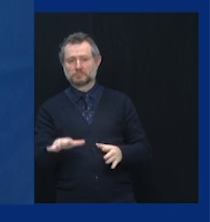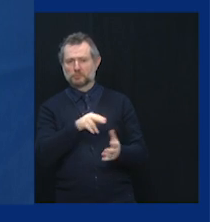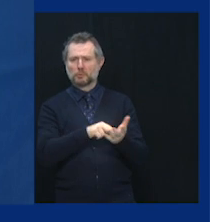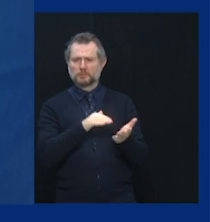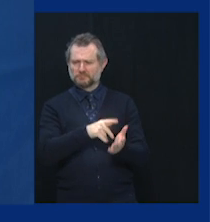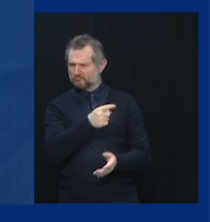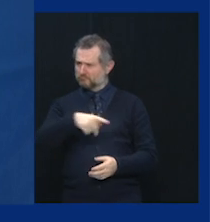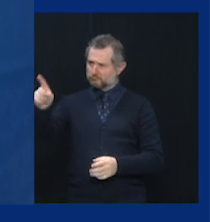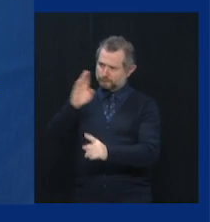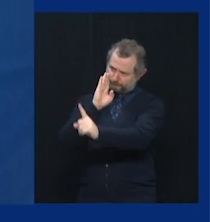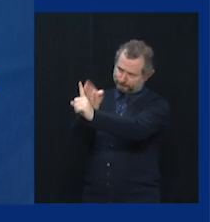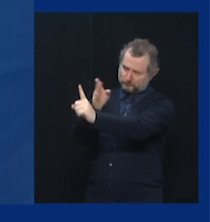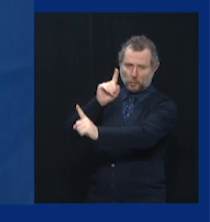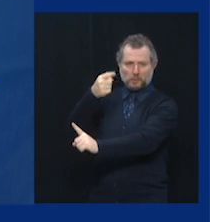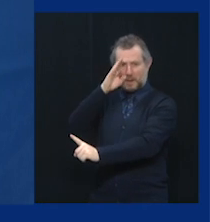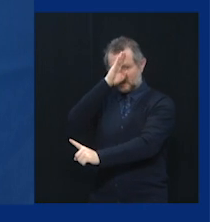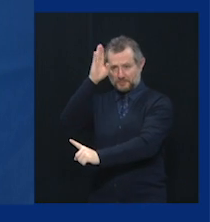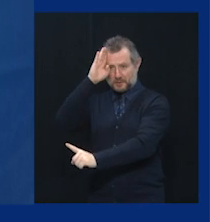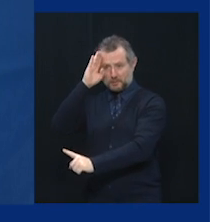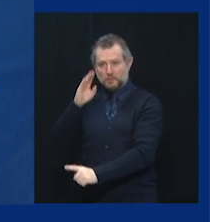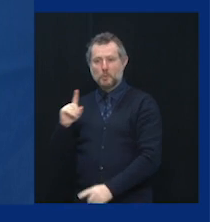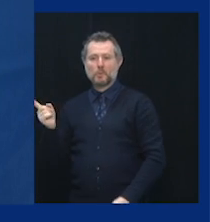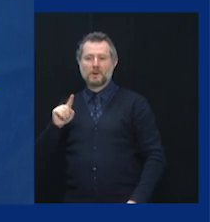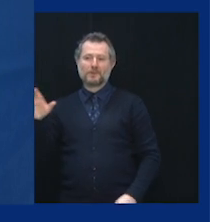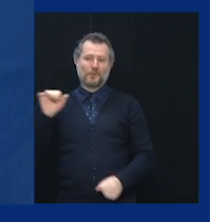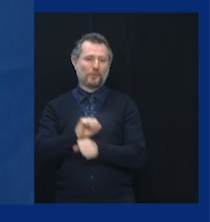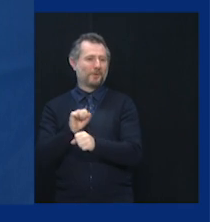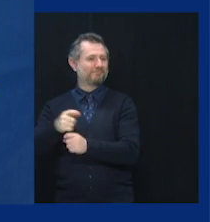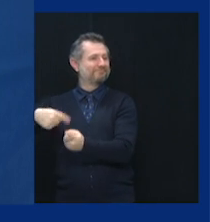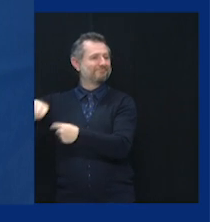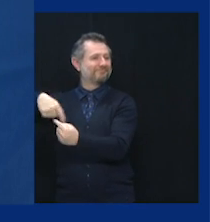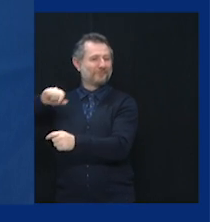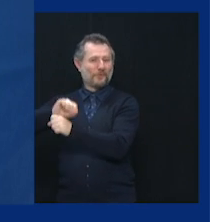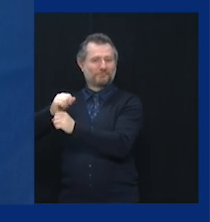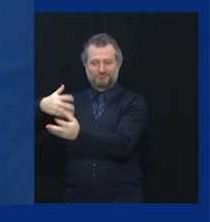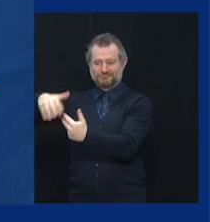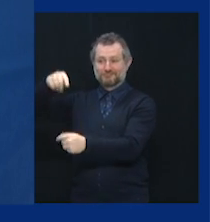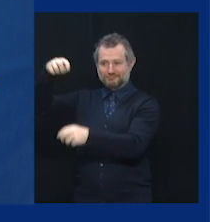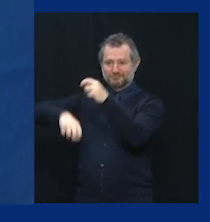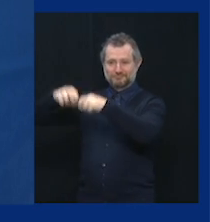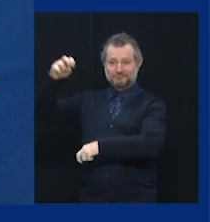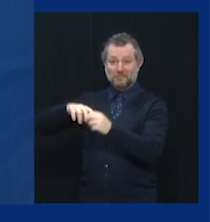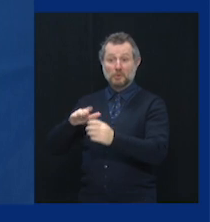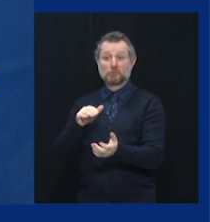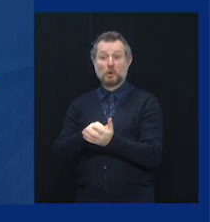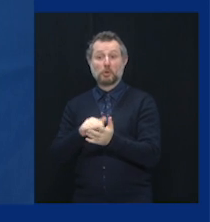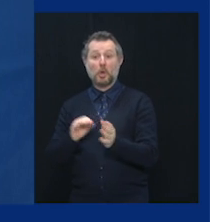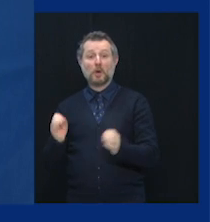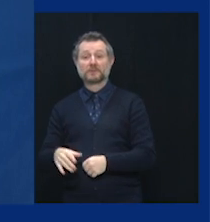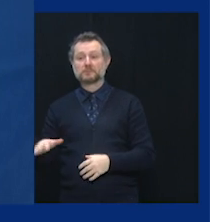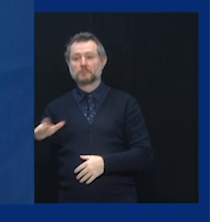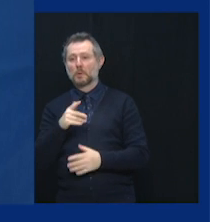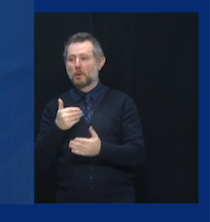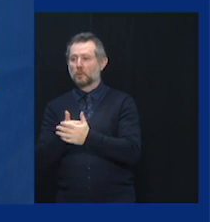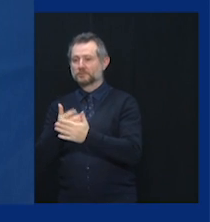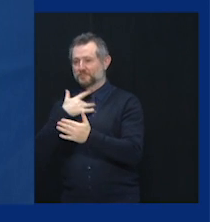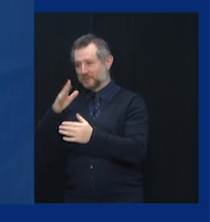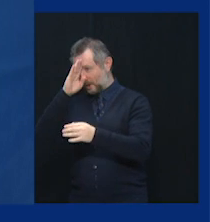Nurses and doctors work in the hospitals. Doctors' offices are affiliated with hospitals